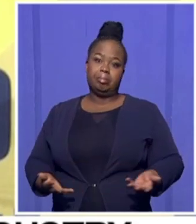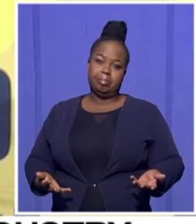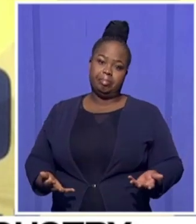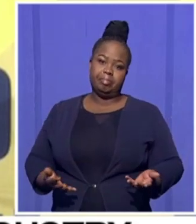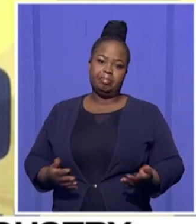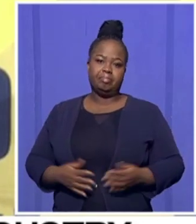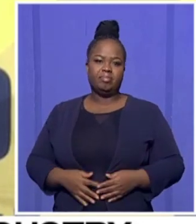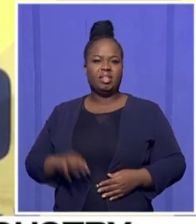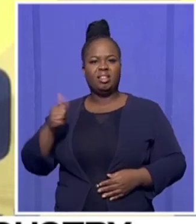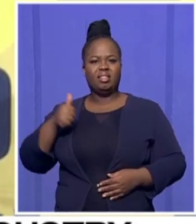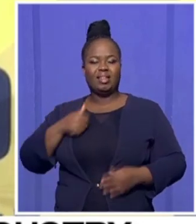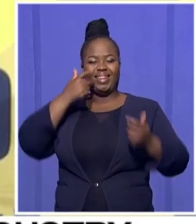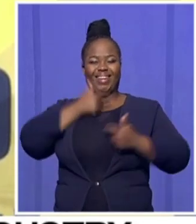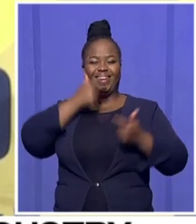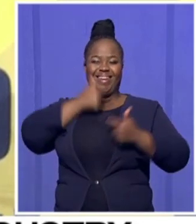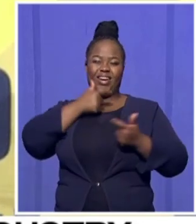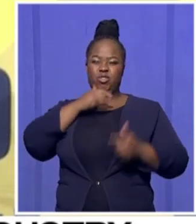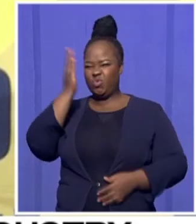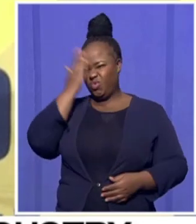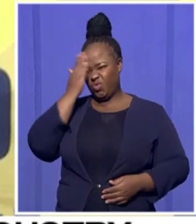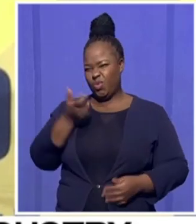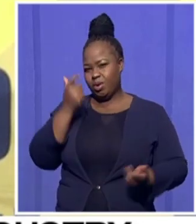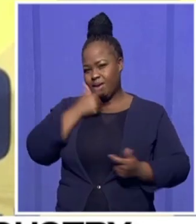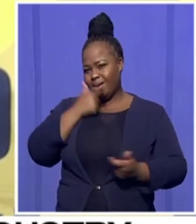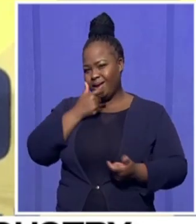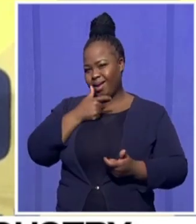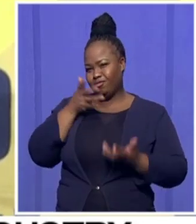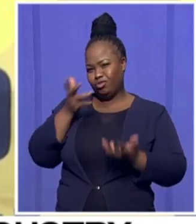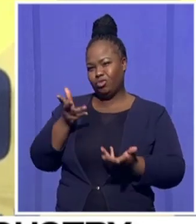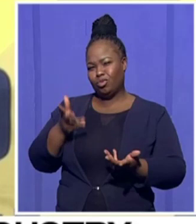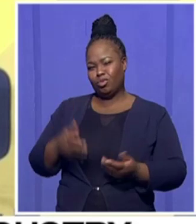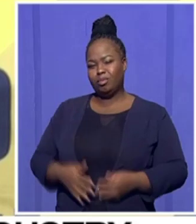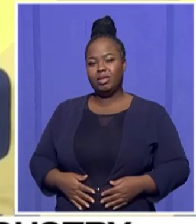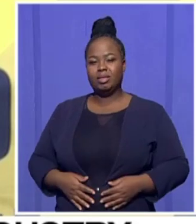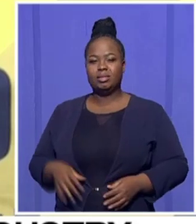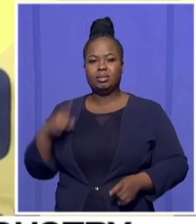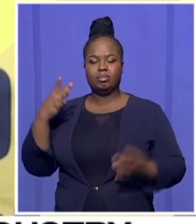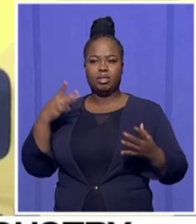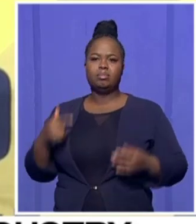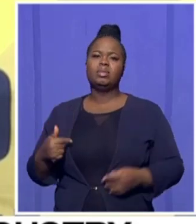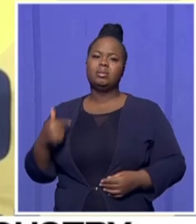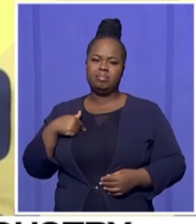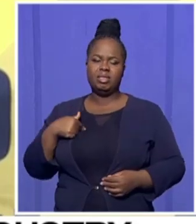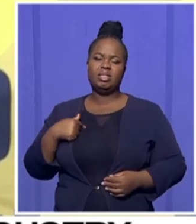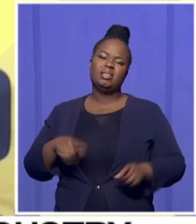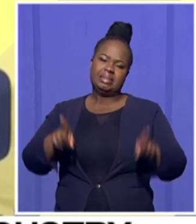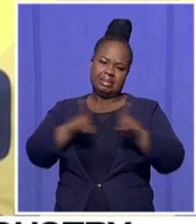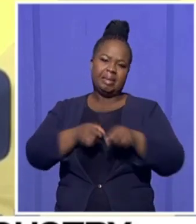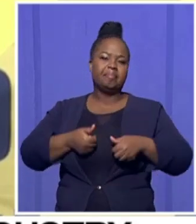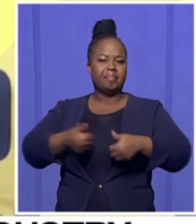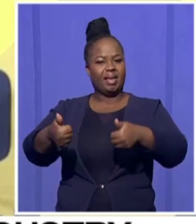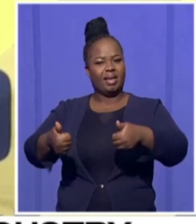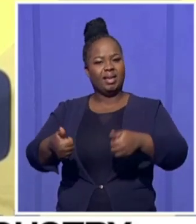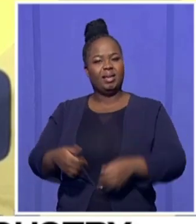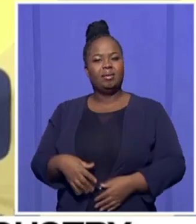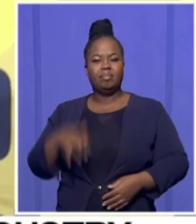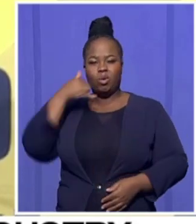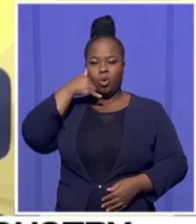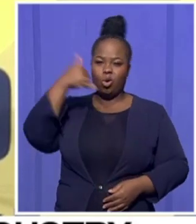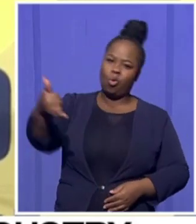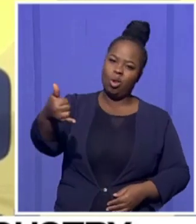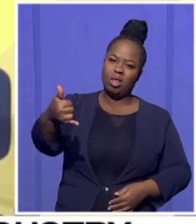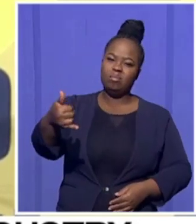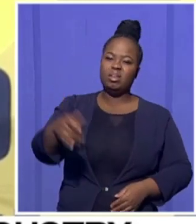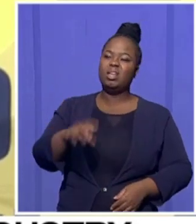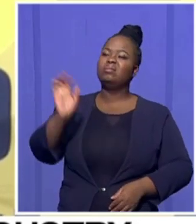And then he would laugh. You know how Mpho laughs. So sometimes I'll also do the same and call him and